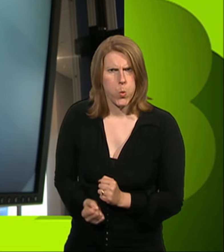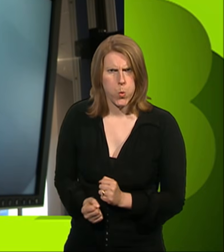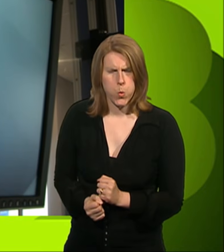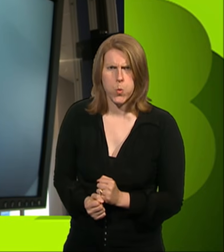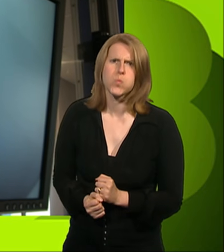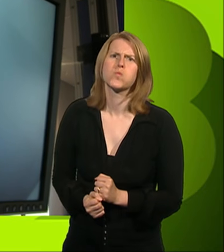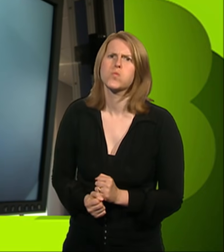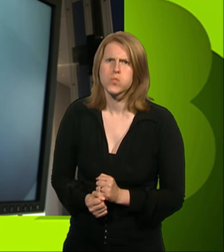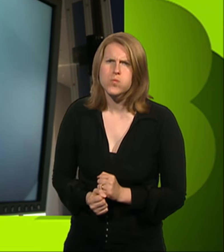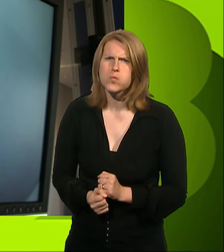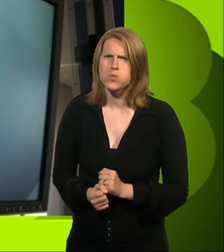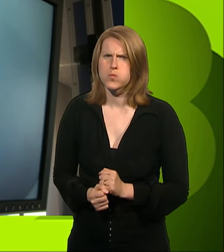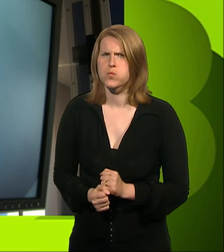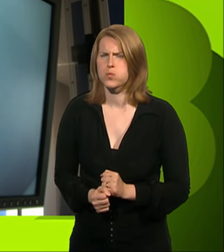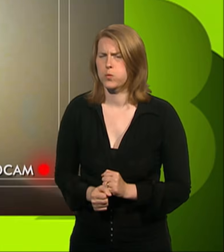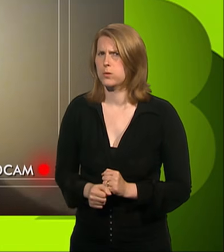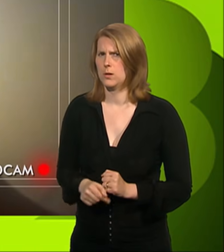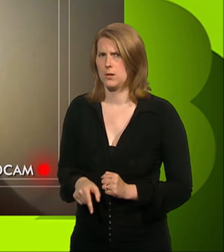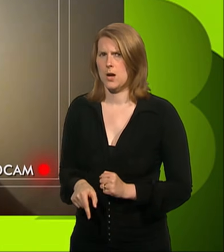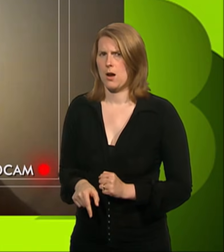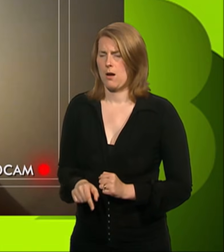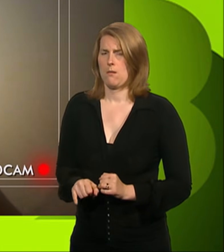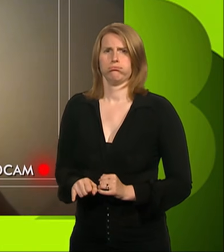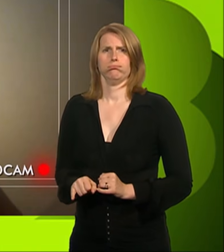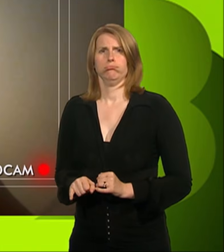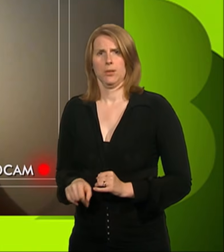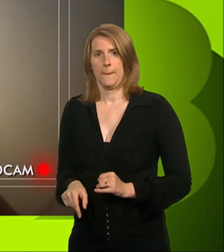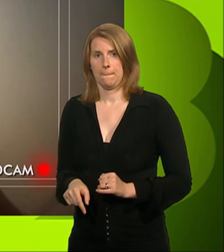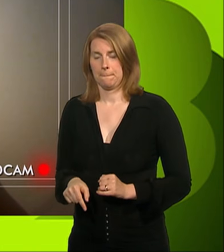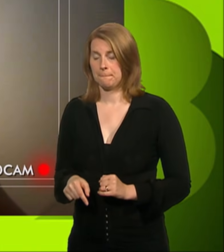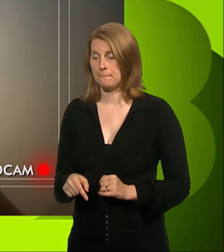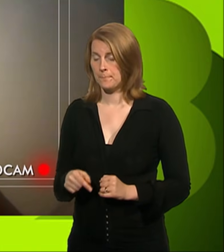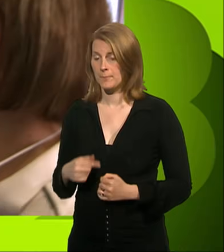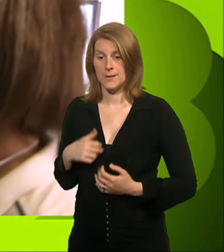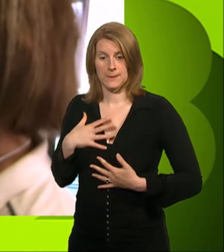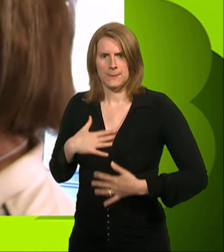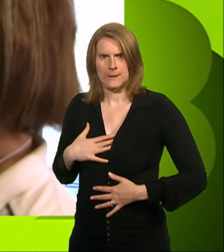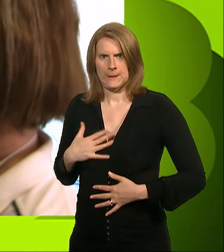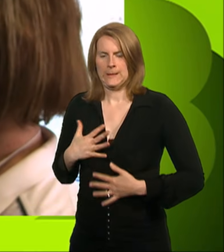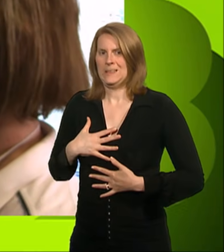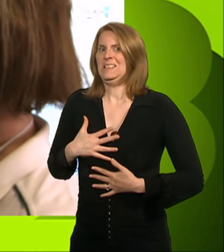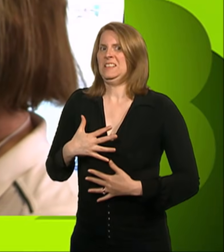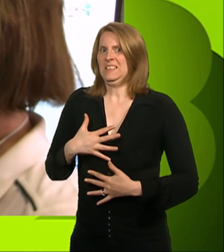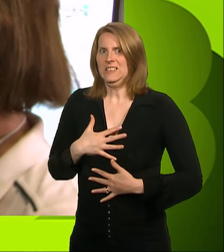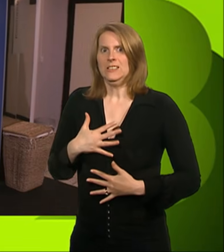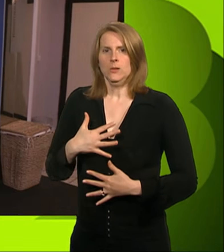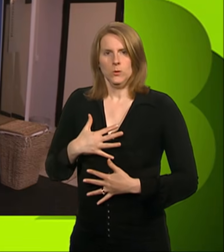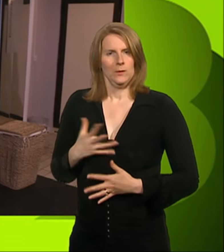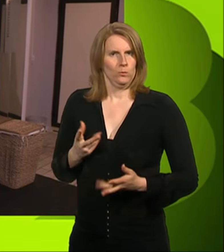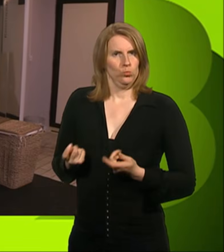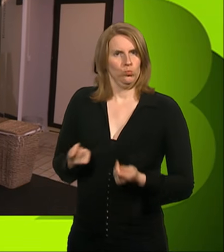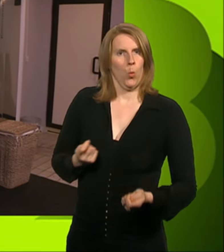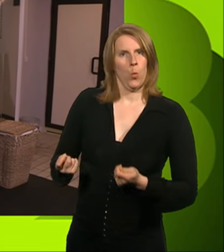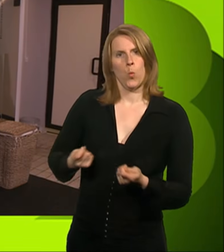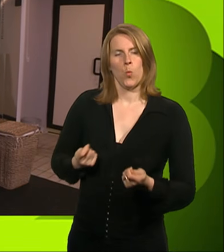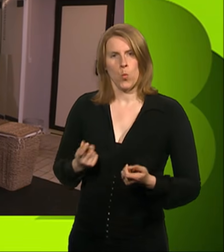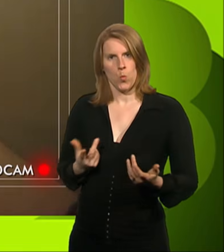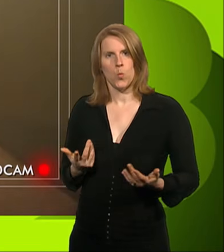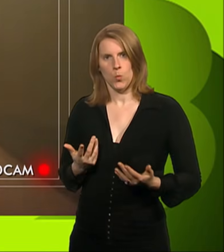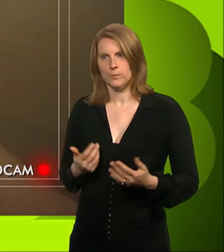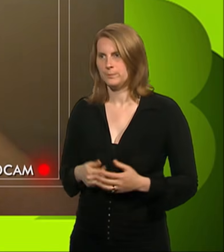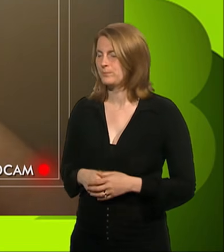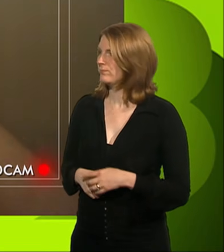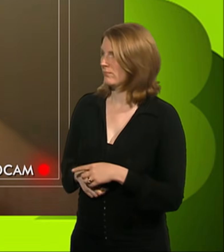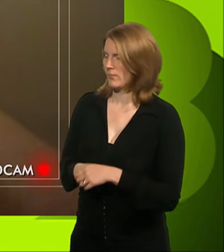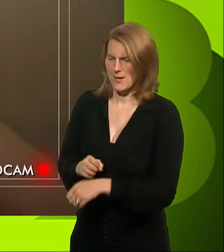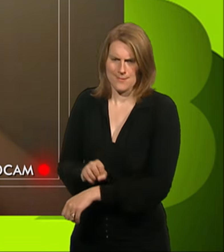this is now very, very, very cold. It's very hard to think it's so cold, actually. The shock to my body is making it hard to control my